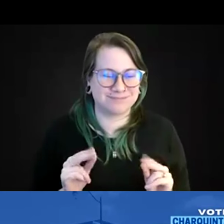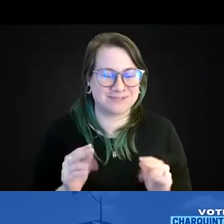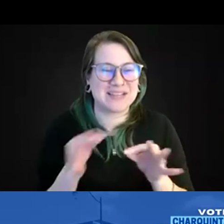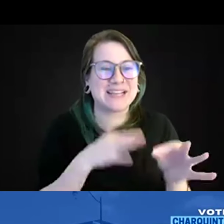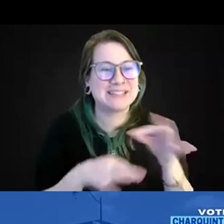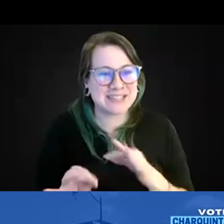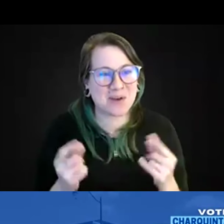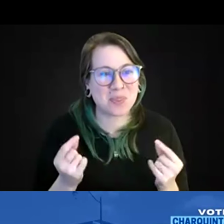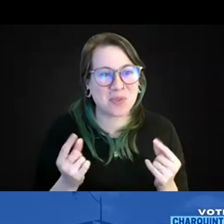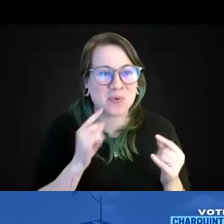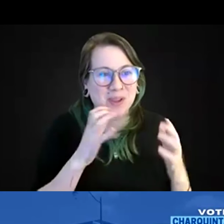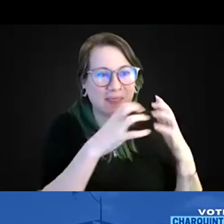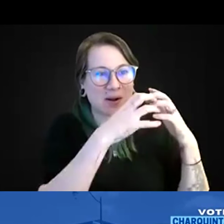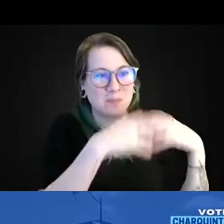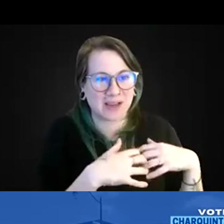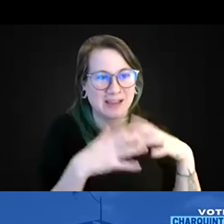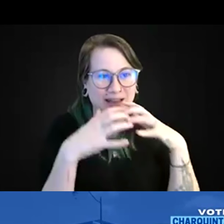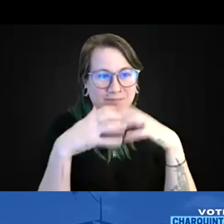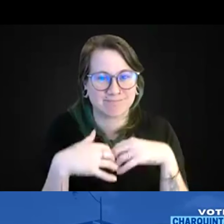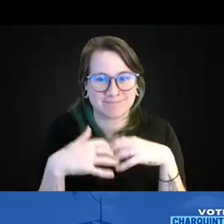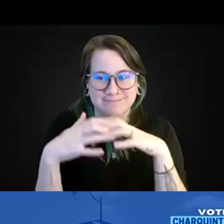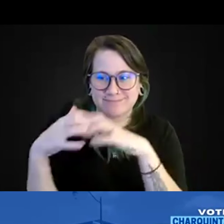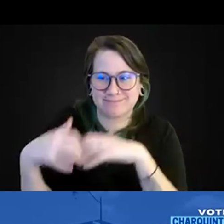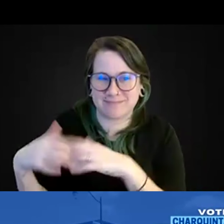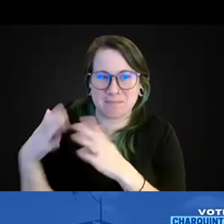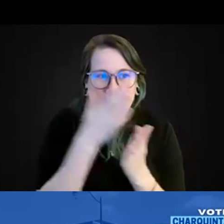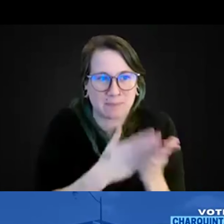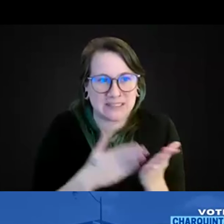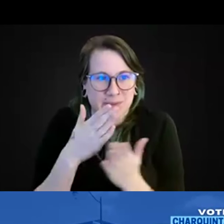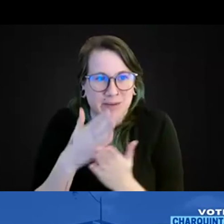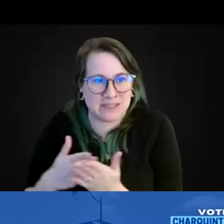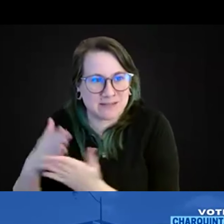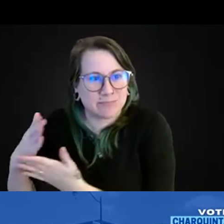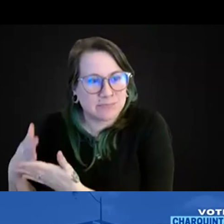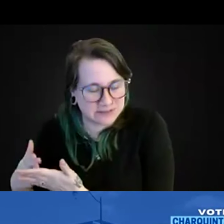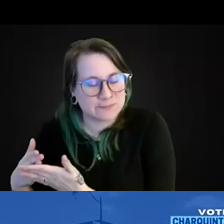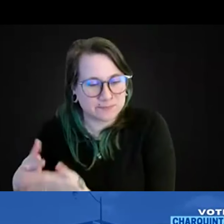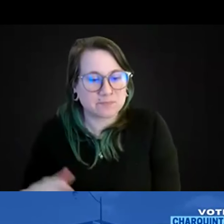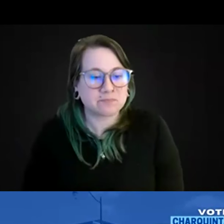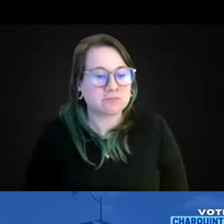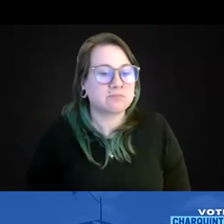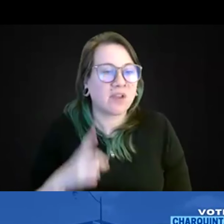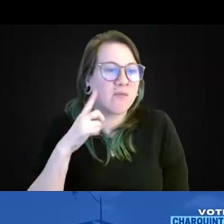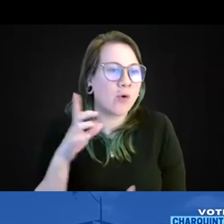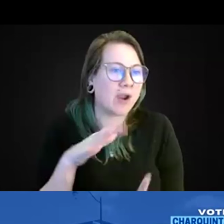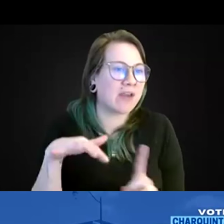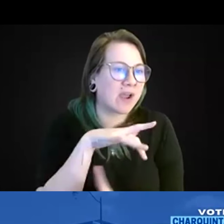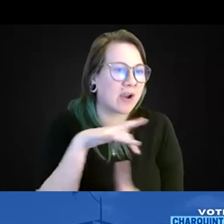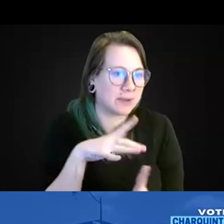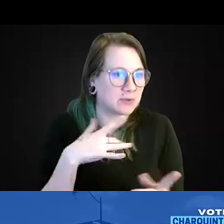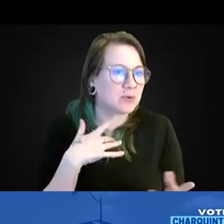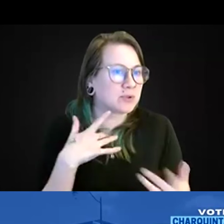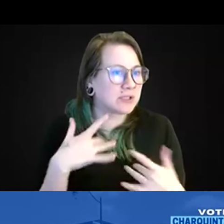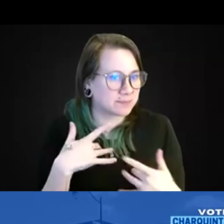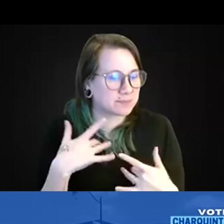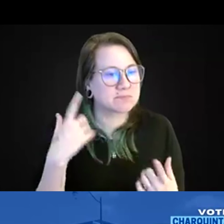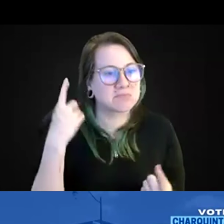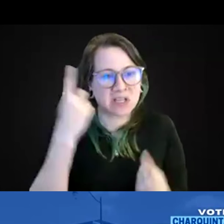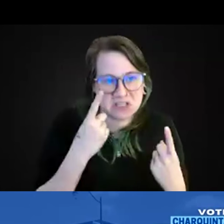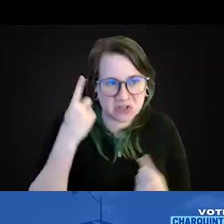they're taking it apart piece by piece, in part because of environmental considerations, as well as